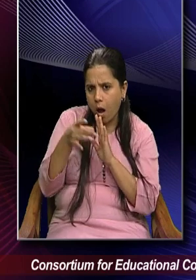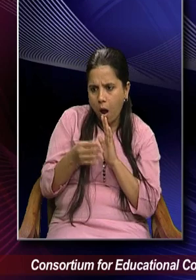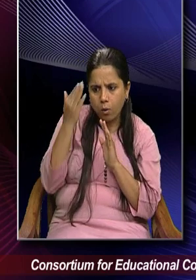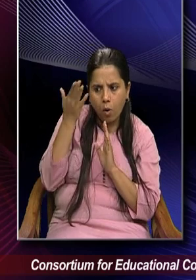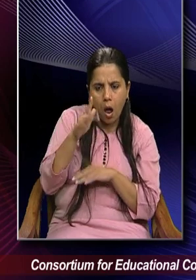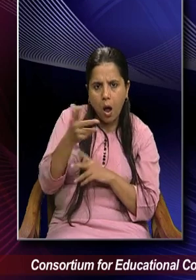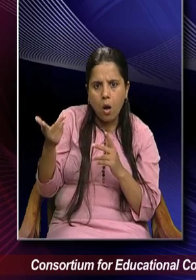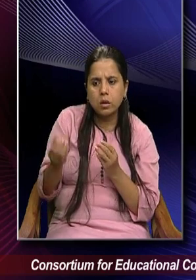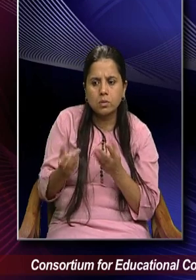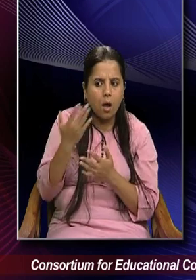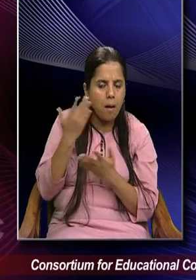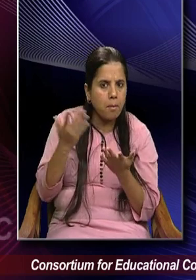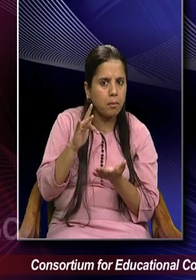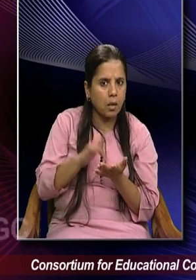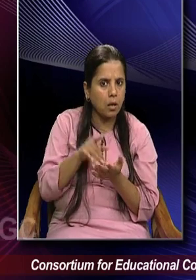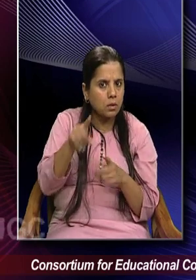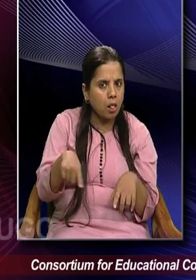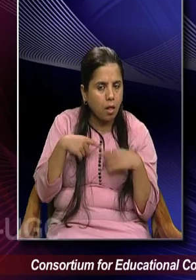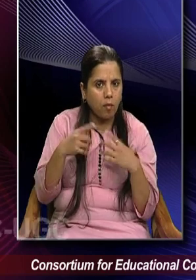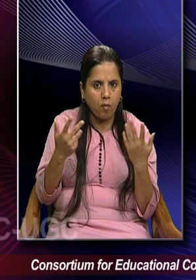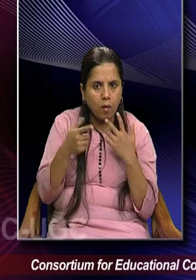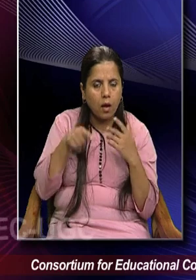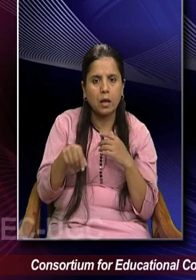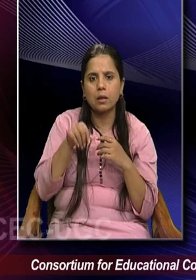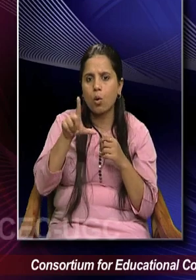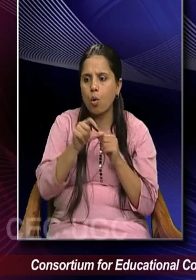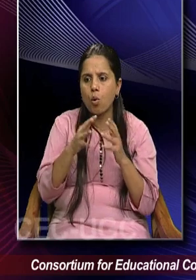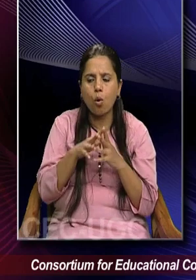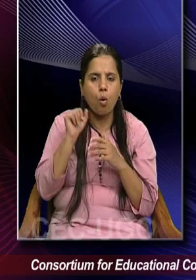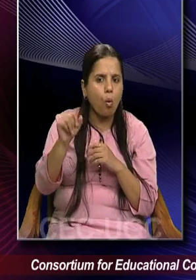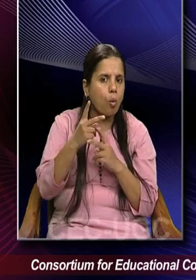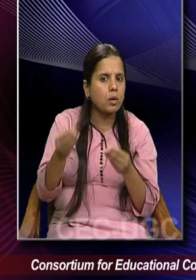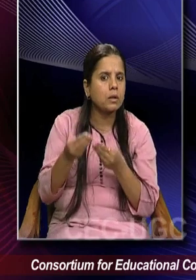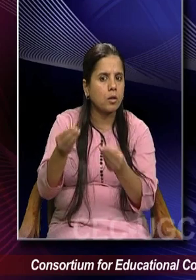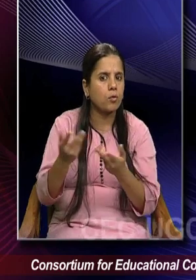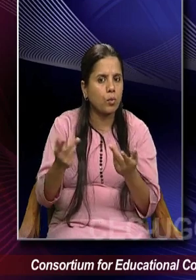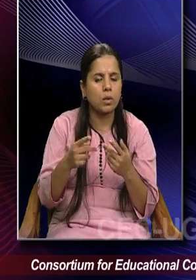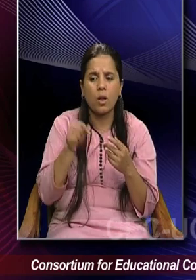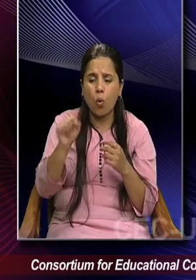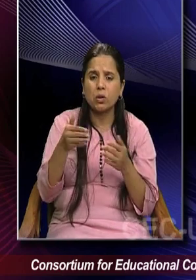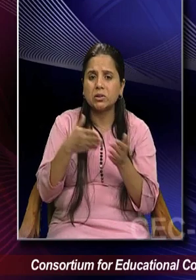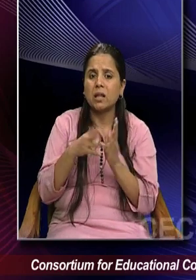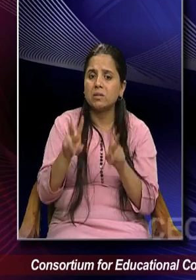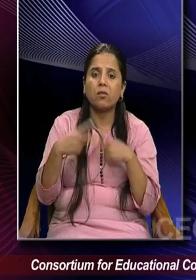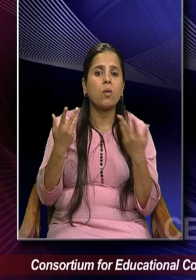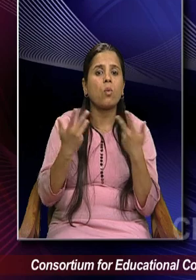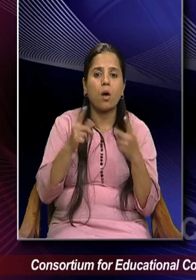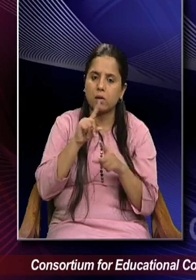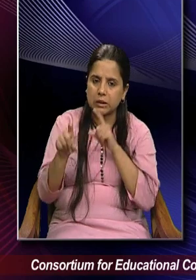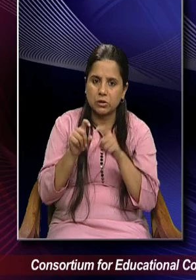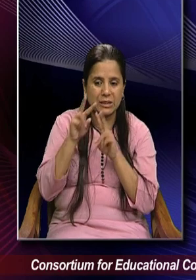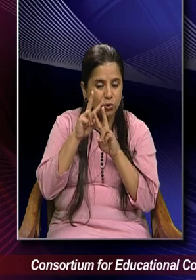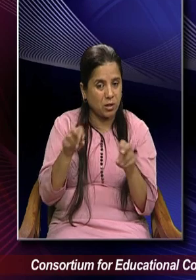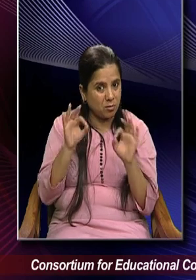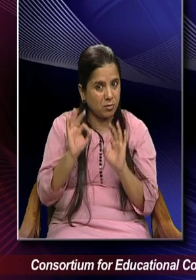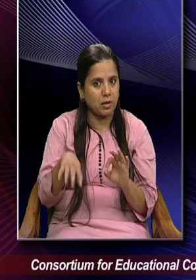origin, reasons for displacement, legal status in India, and unique challenges they have. You have to research well,